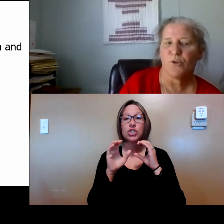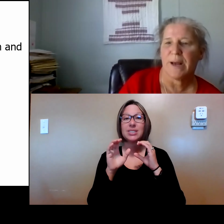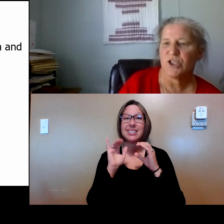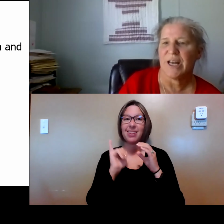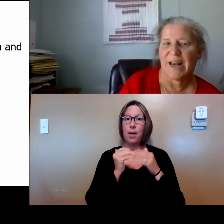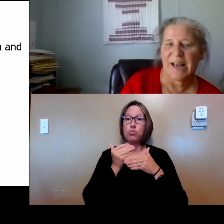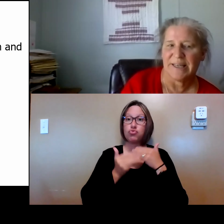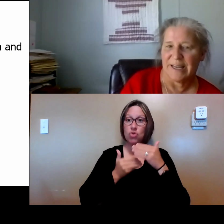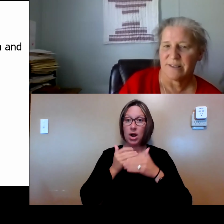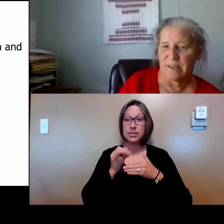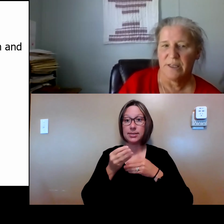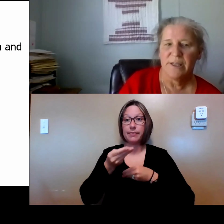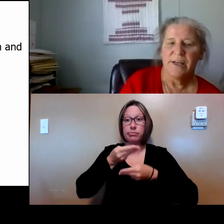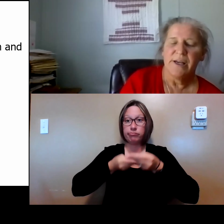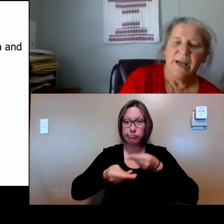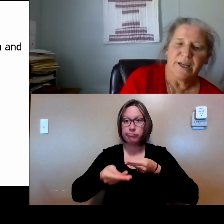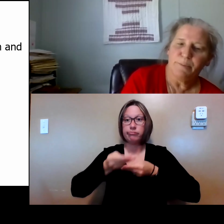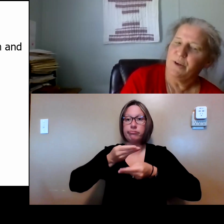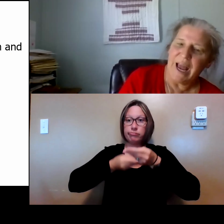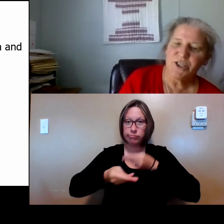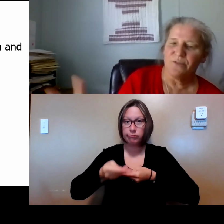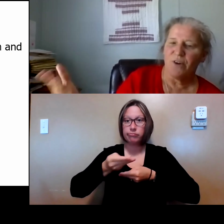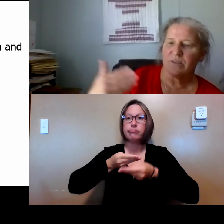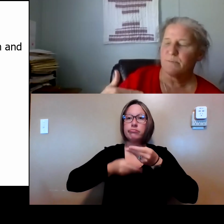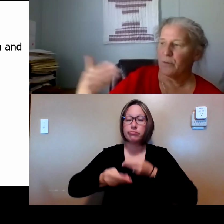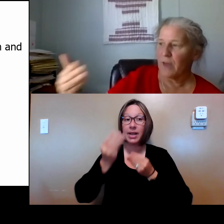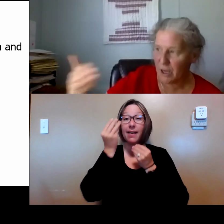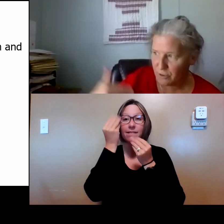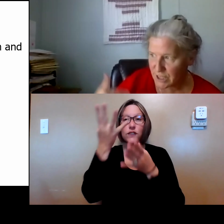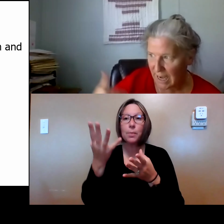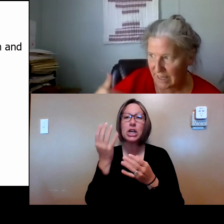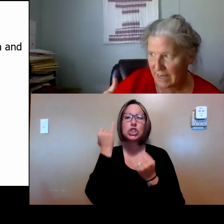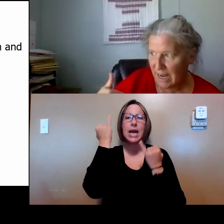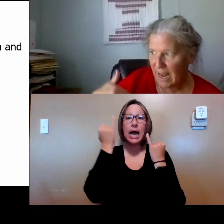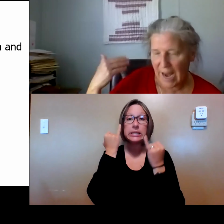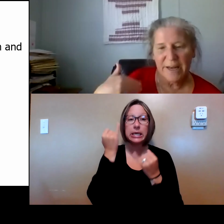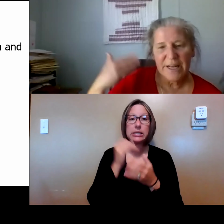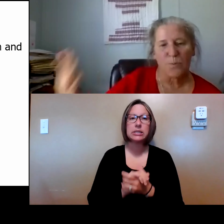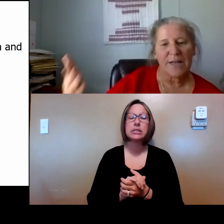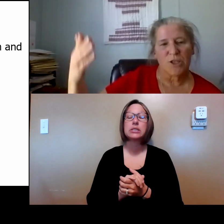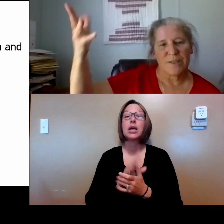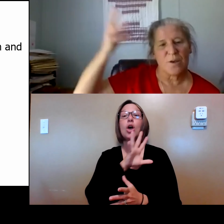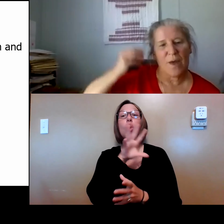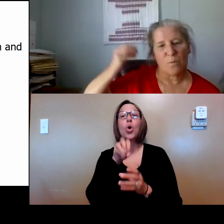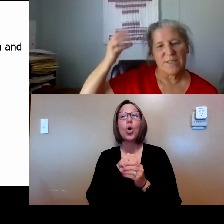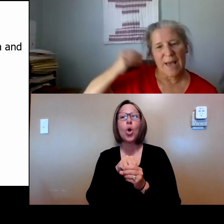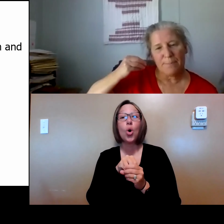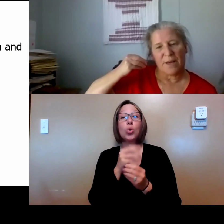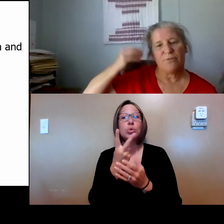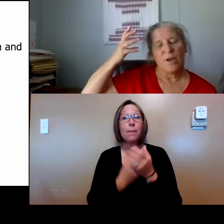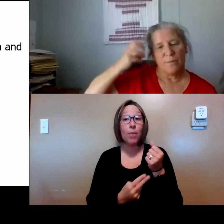exchanging information and ideas. And communication involves both understanding and expression. So that